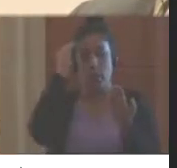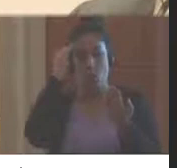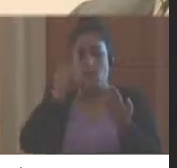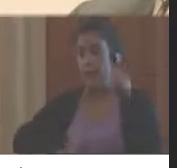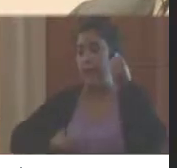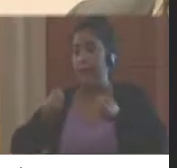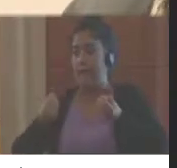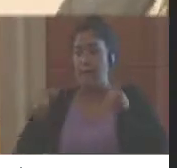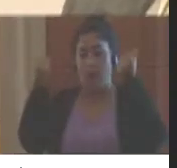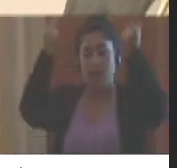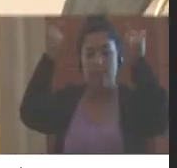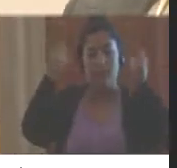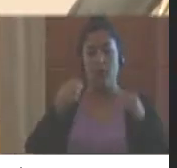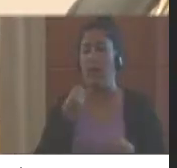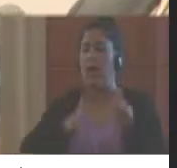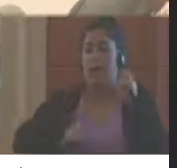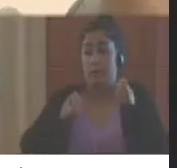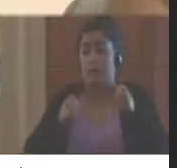policies.